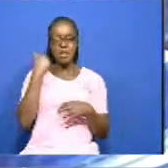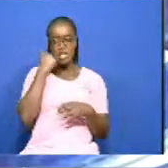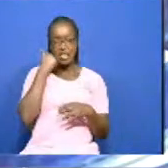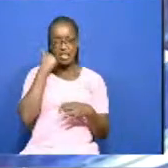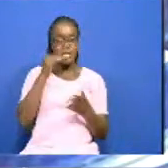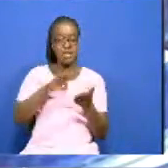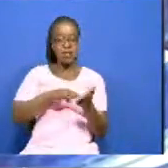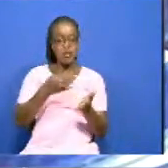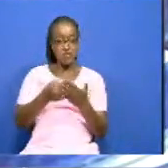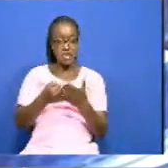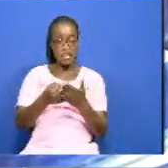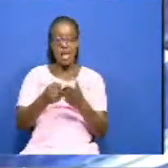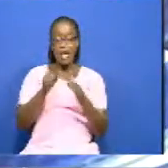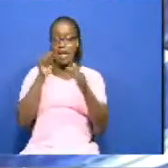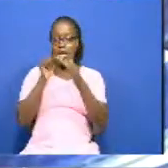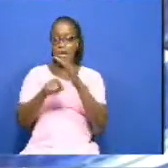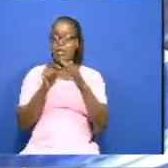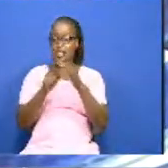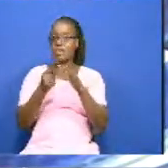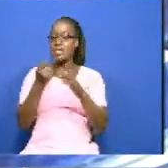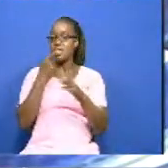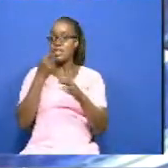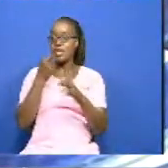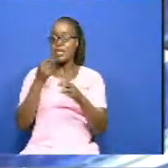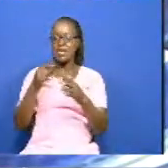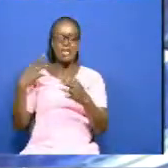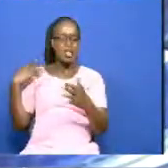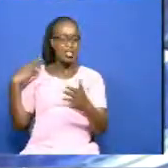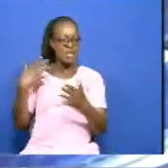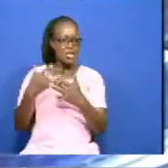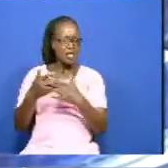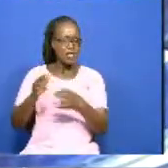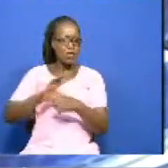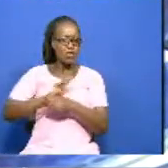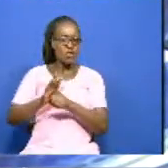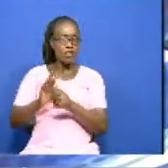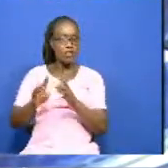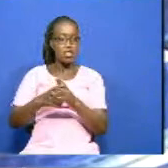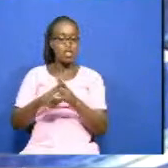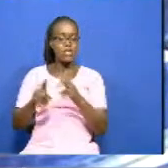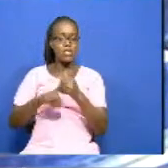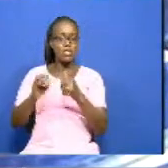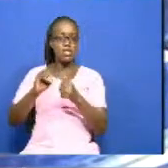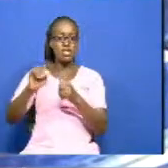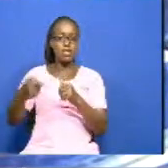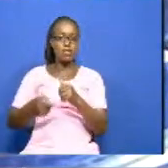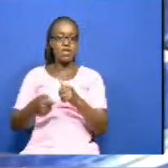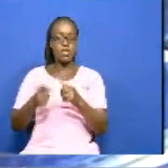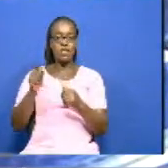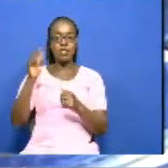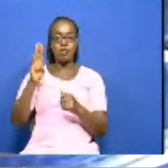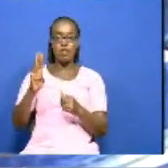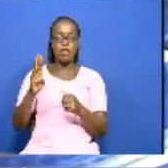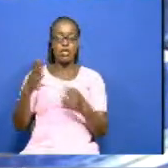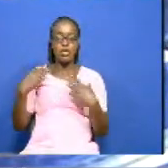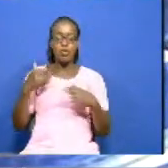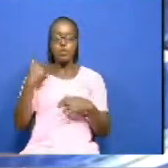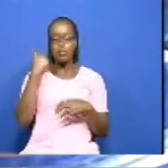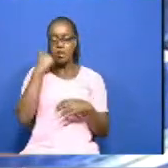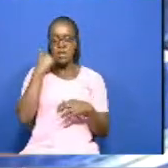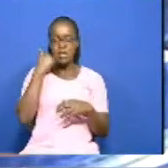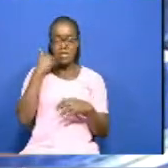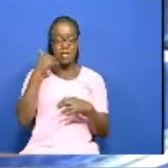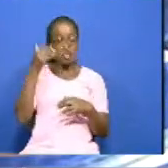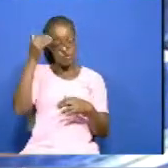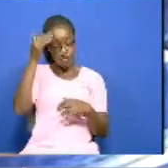since the onset of the pandemic. This comes as data reveals 60,000 TB patients cannot be traced, which puts hundreds